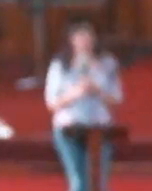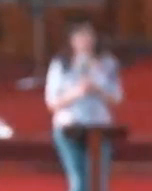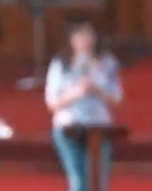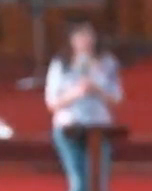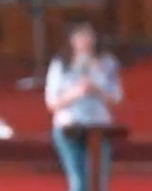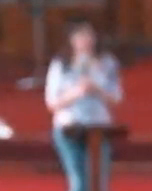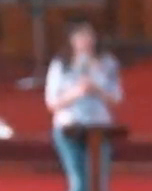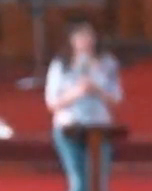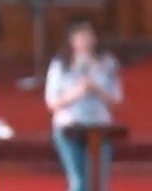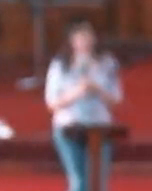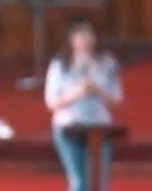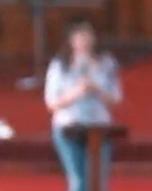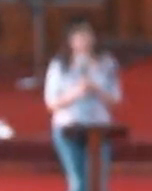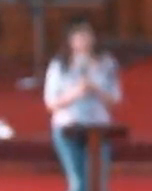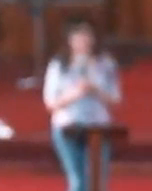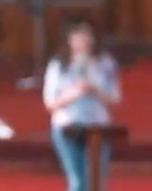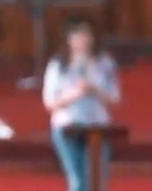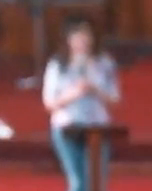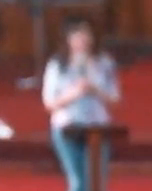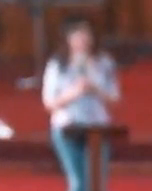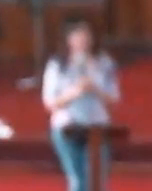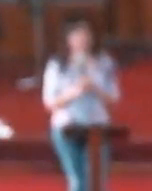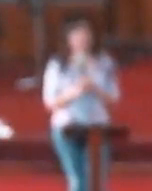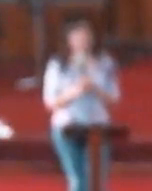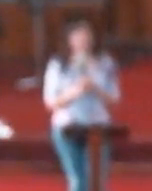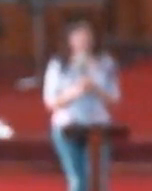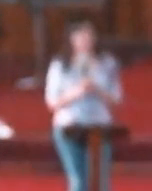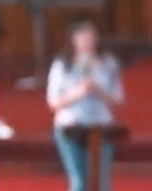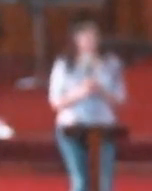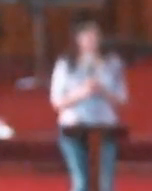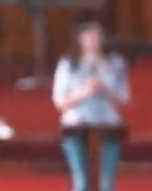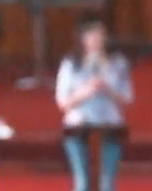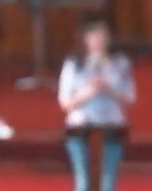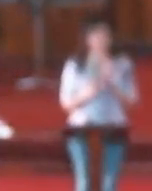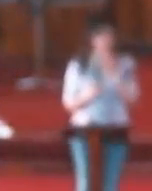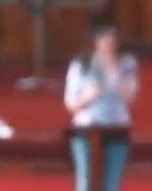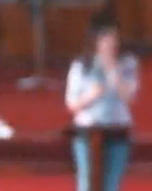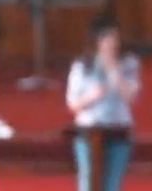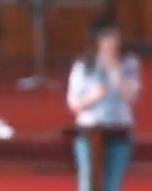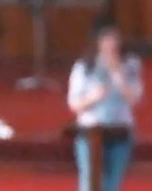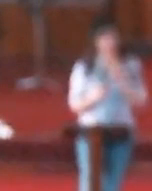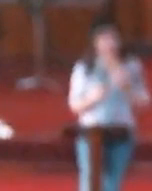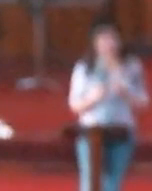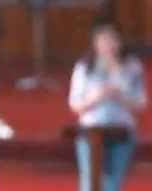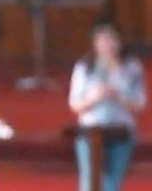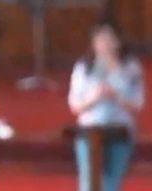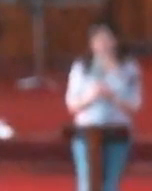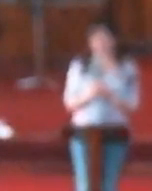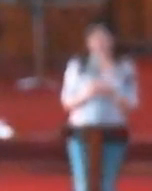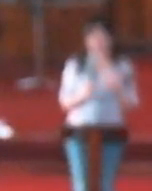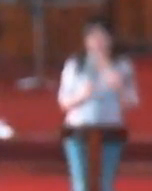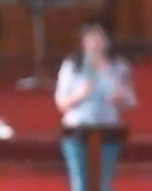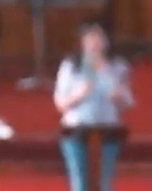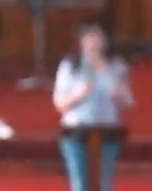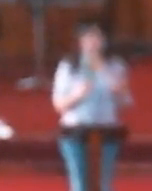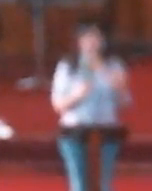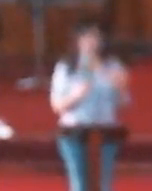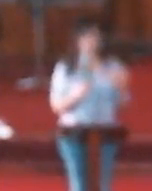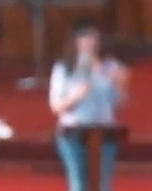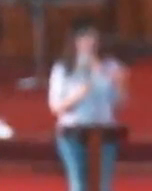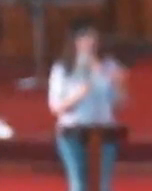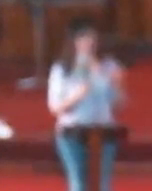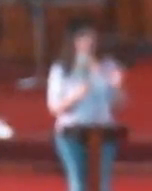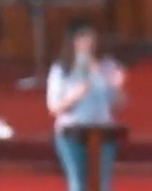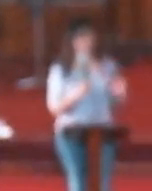y insultarlos de tal manera que no crezcan, ¿verdad? Hay muchas mm-hmm. cosas, hay vida y muerte en nuestras bocas. Yeah, and with our children, we can